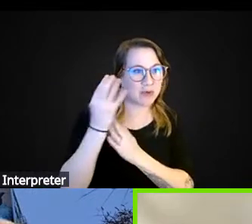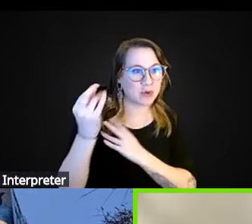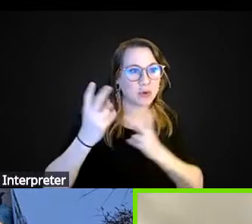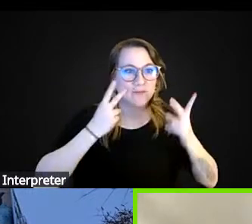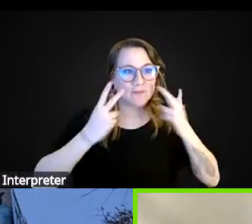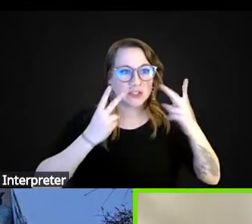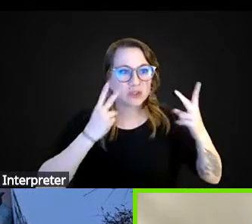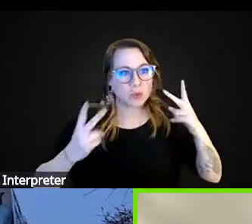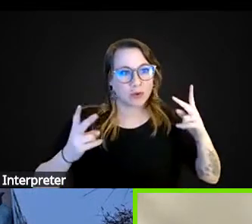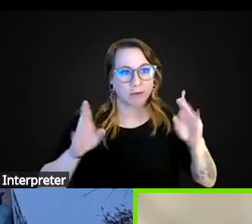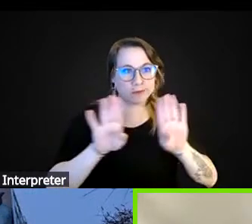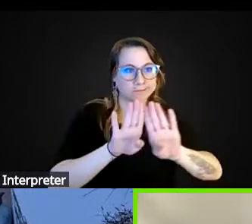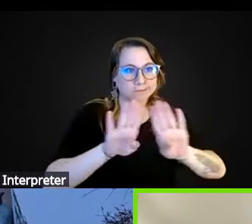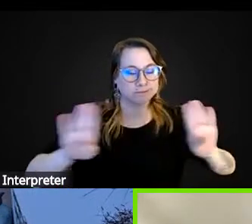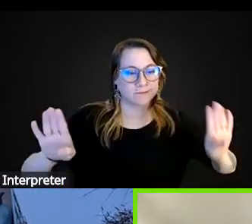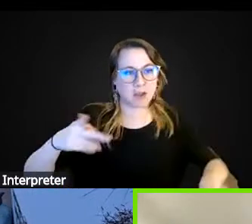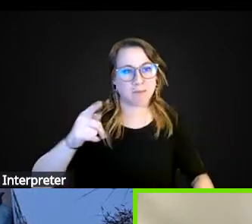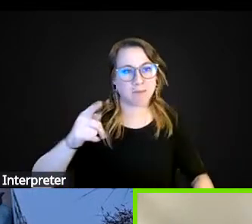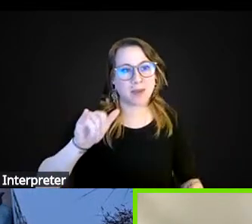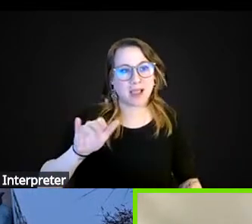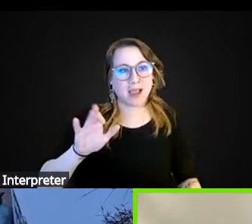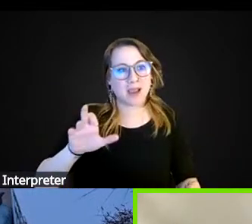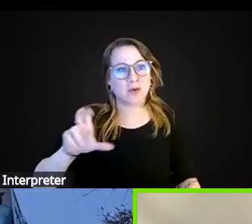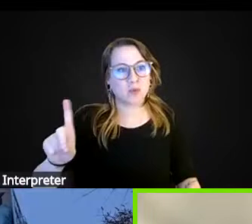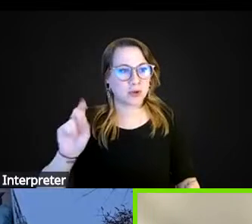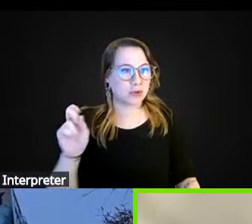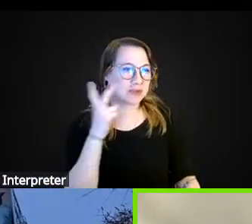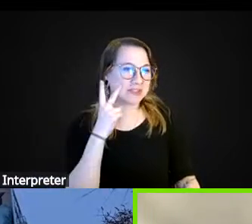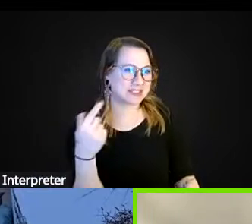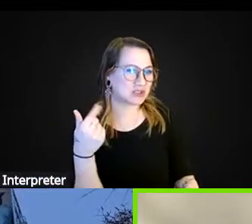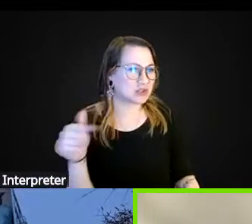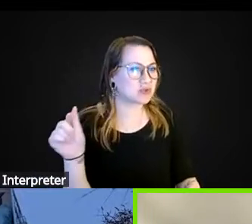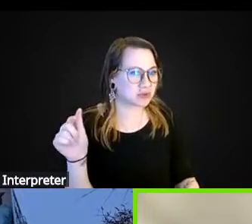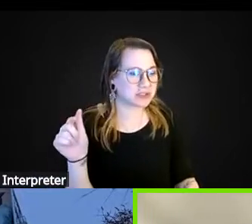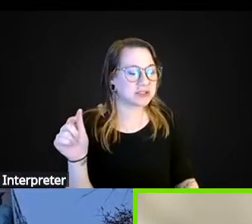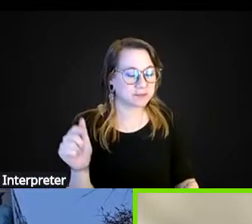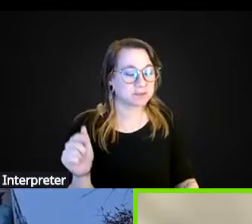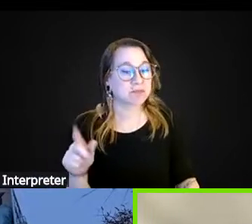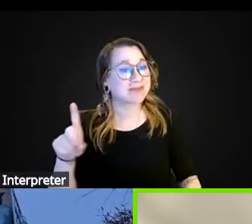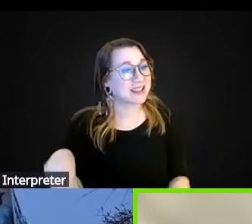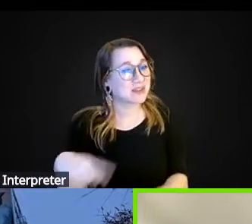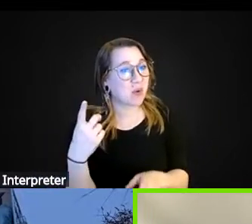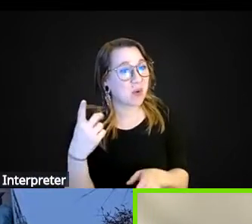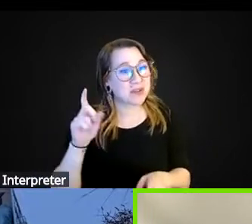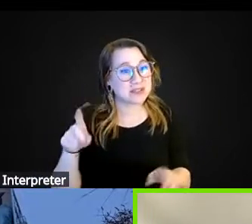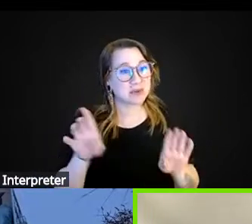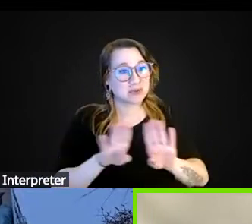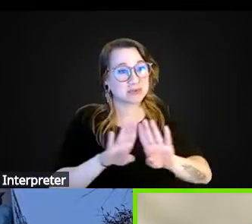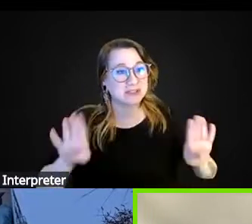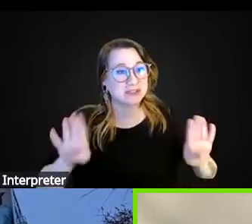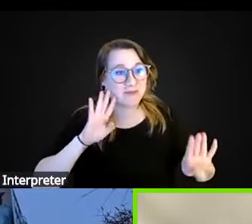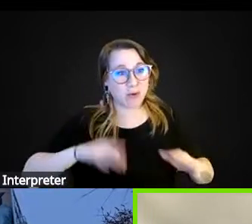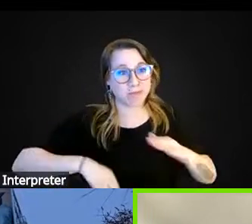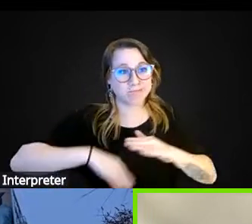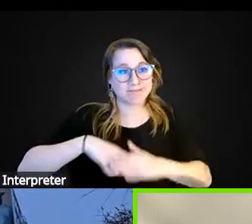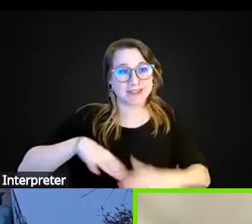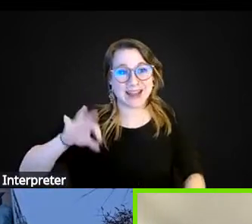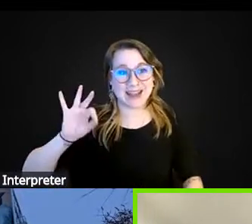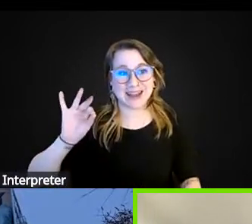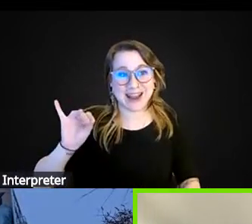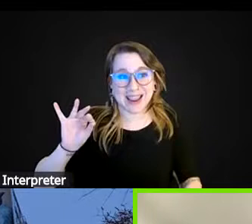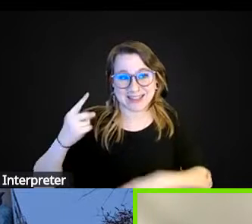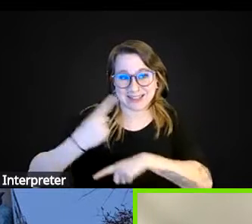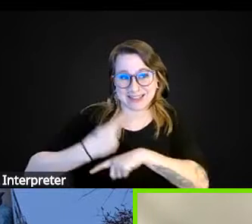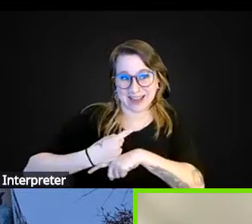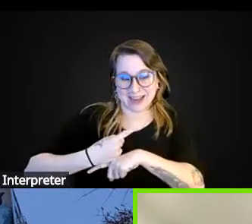layer of plywood that you can see. It's green. So, and that's only supposed to be on these buildings for 90 days at max.